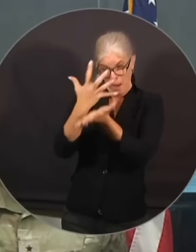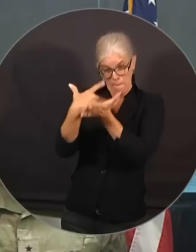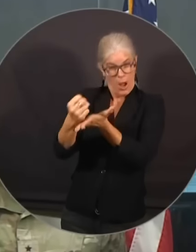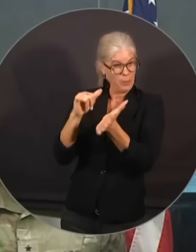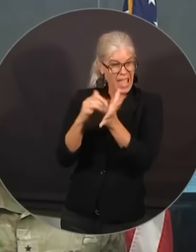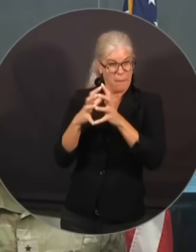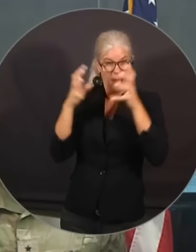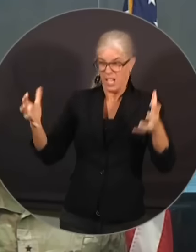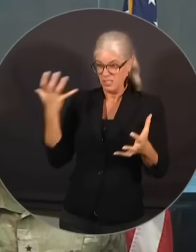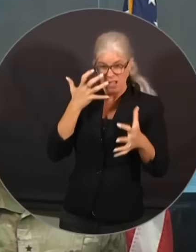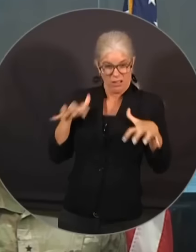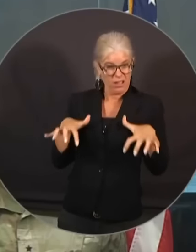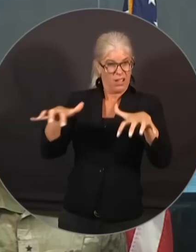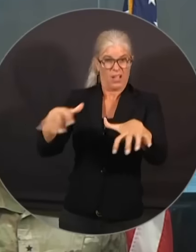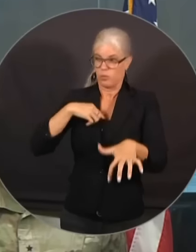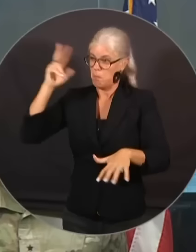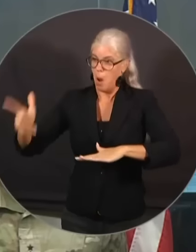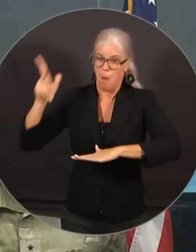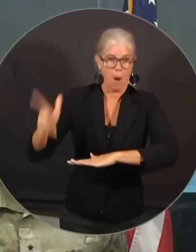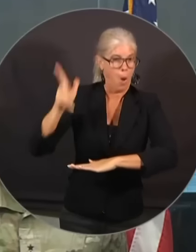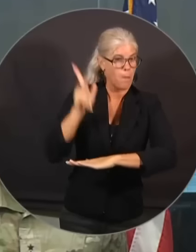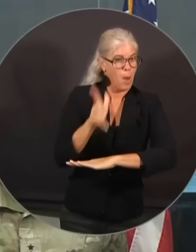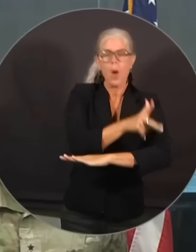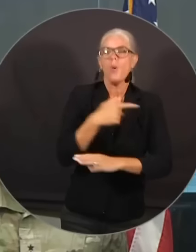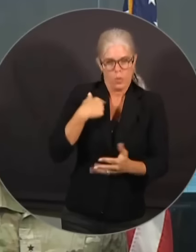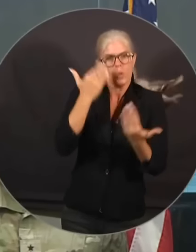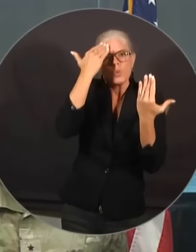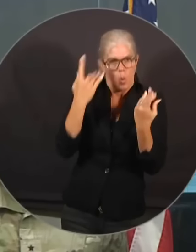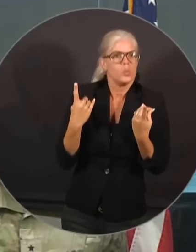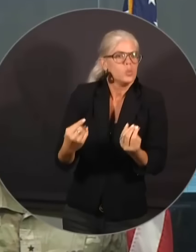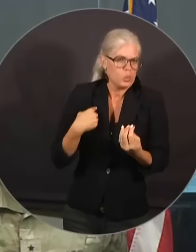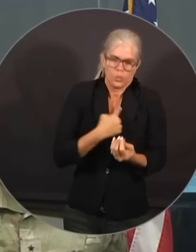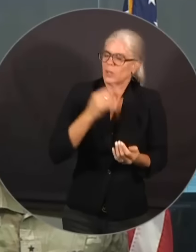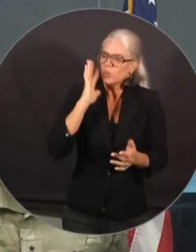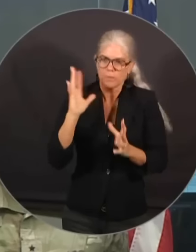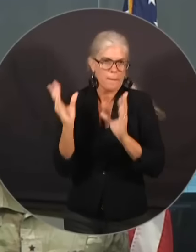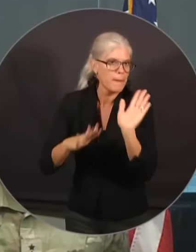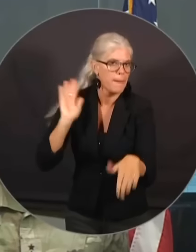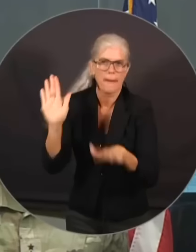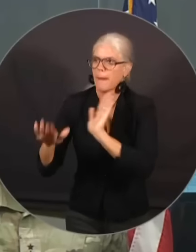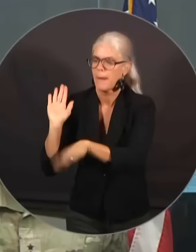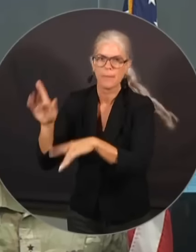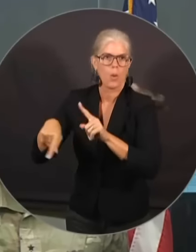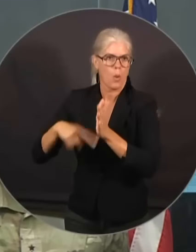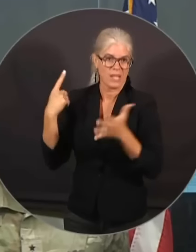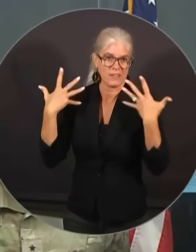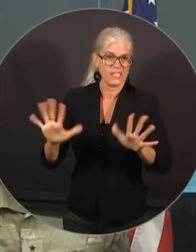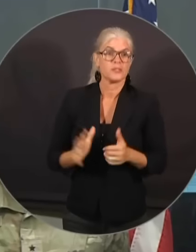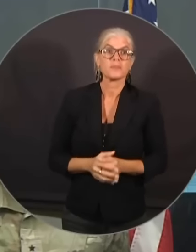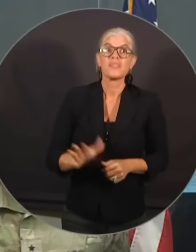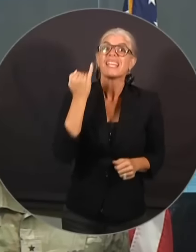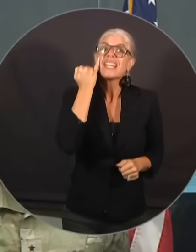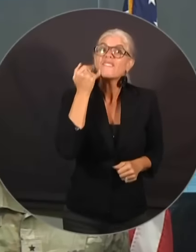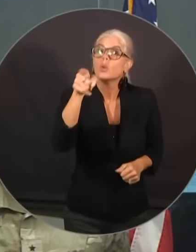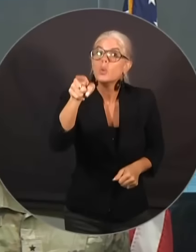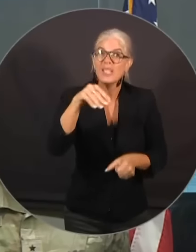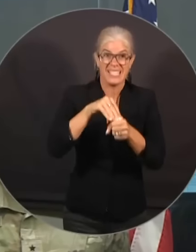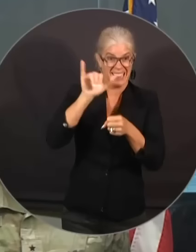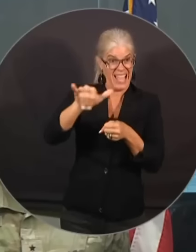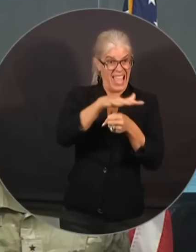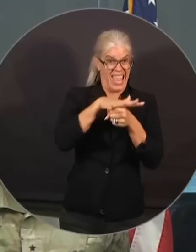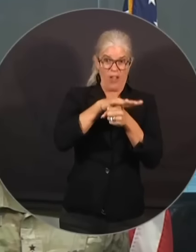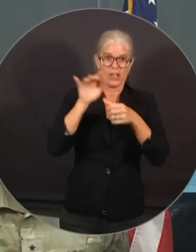sure that people have the fuel that they need, particularly as the storm passes. So if you're in one of these areas in the northern part of the state,